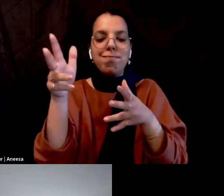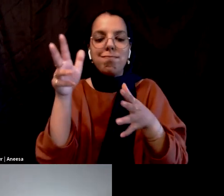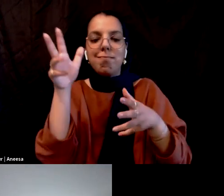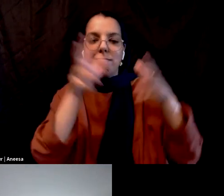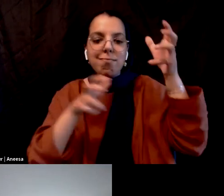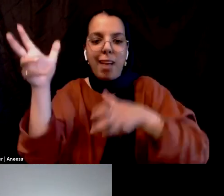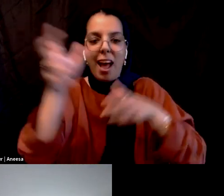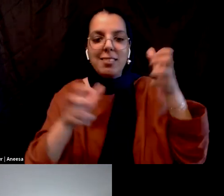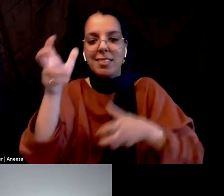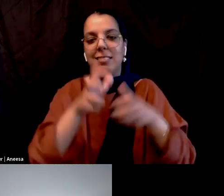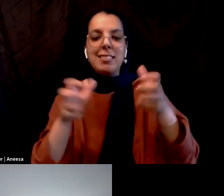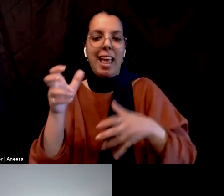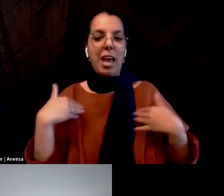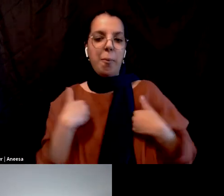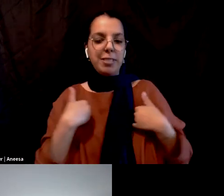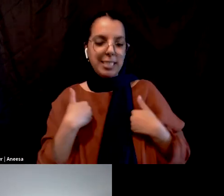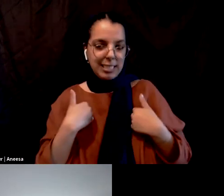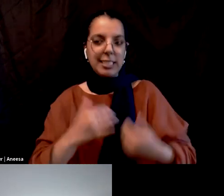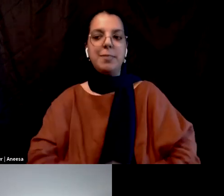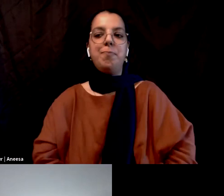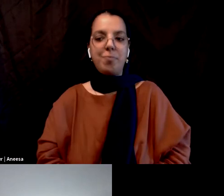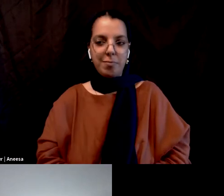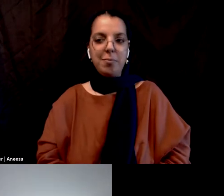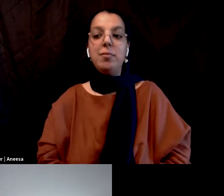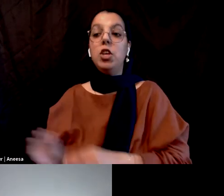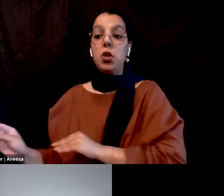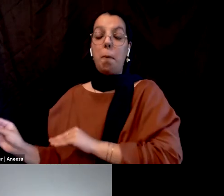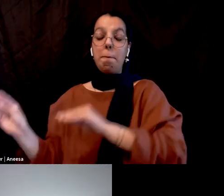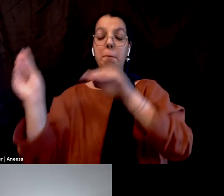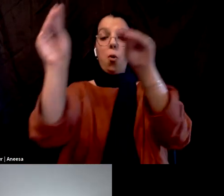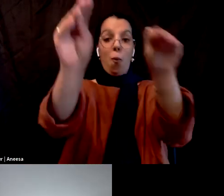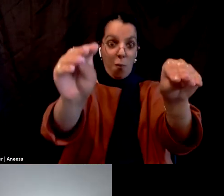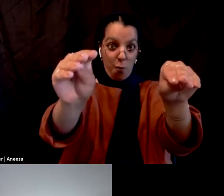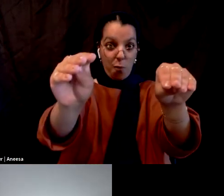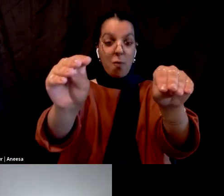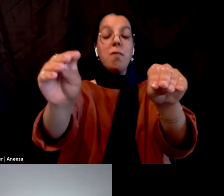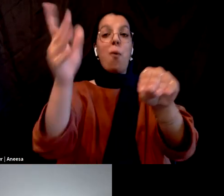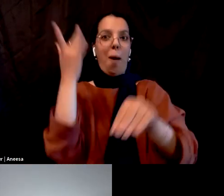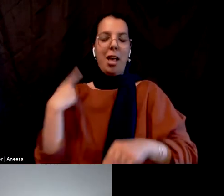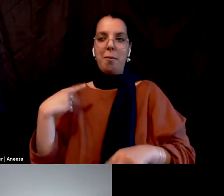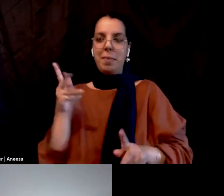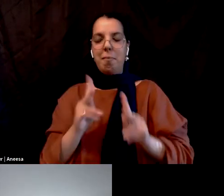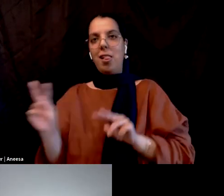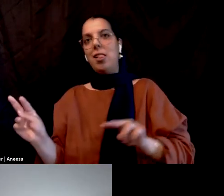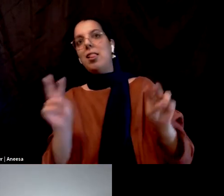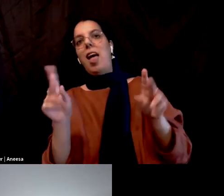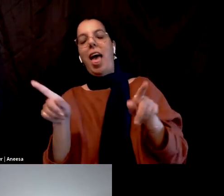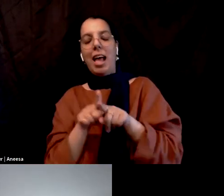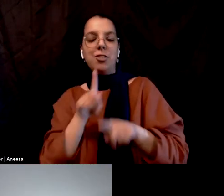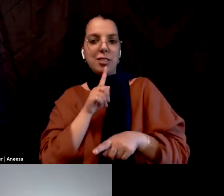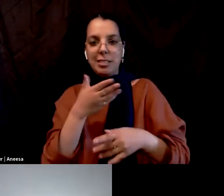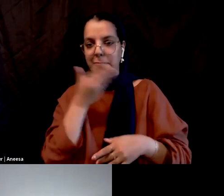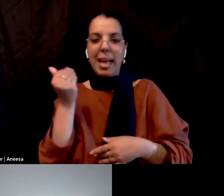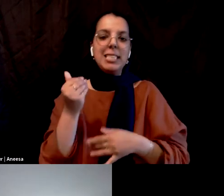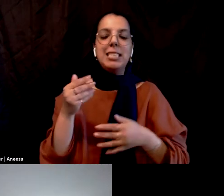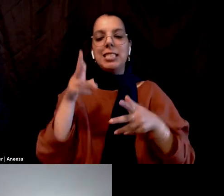strategically sedentary. I always love using that phrase. People see Indigenous people as, you know, sort of